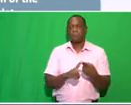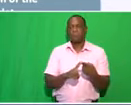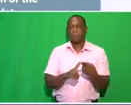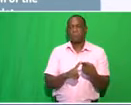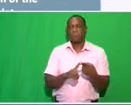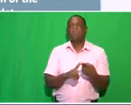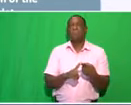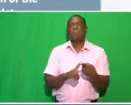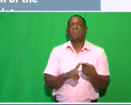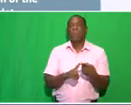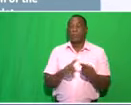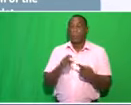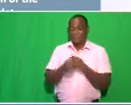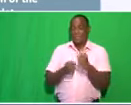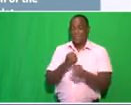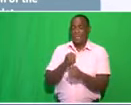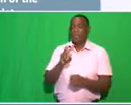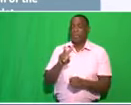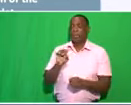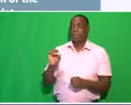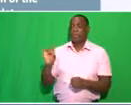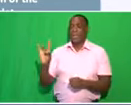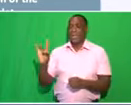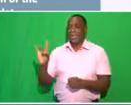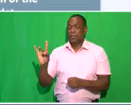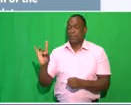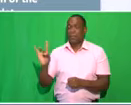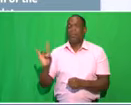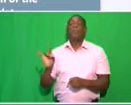and the government in 2008.